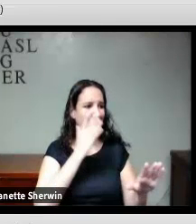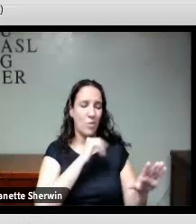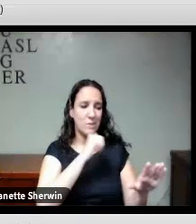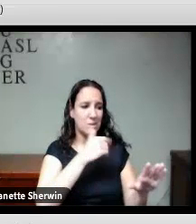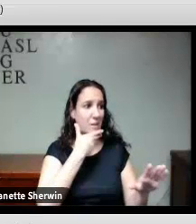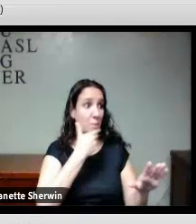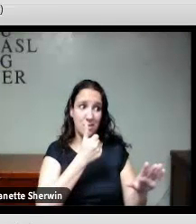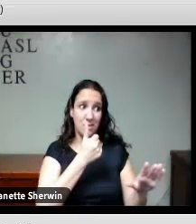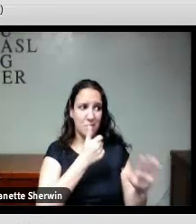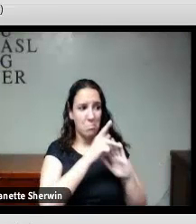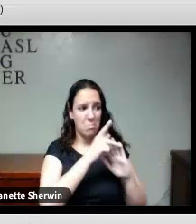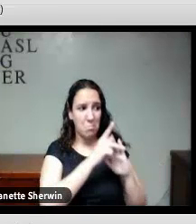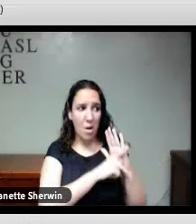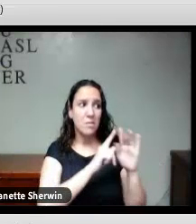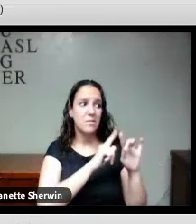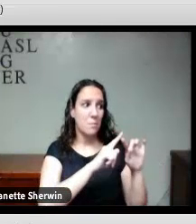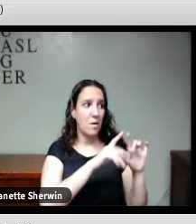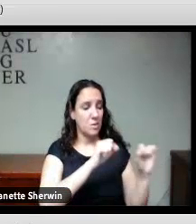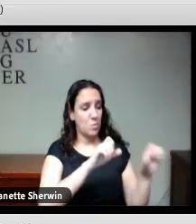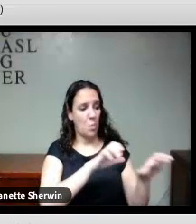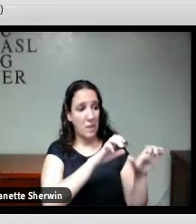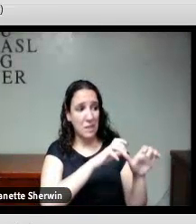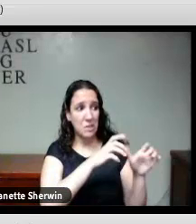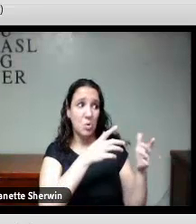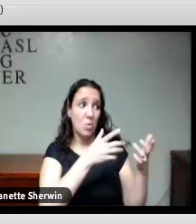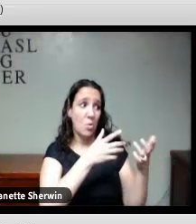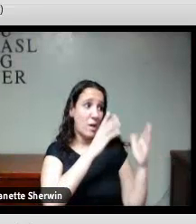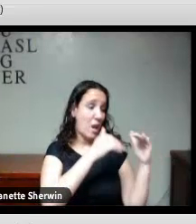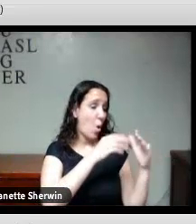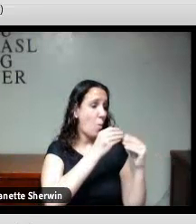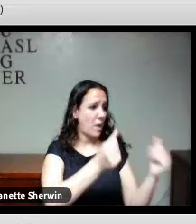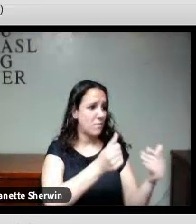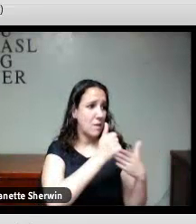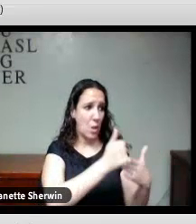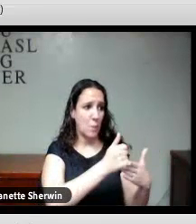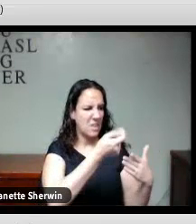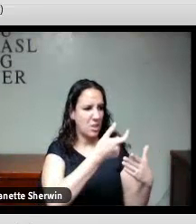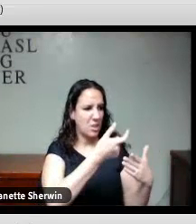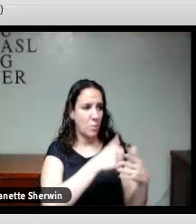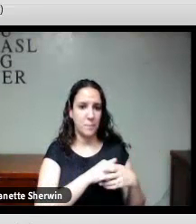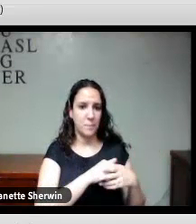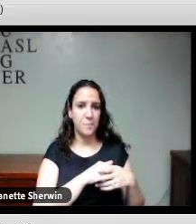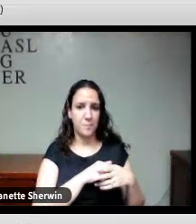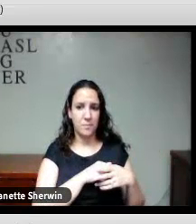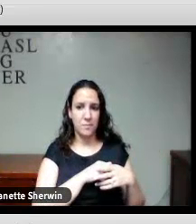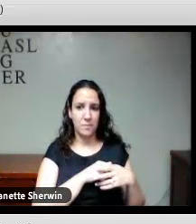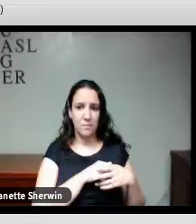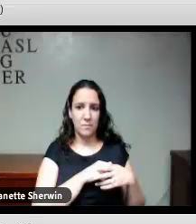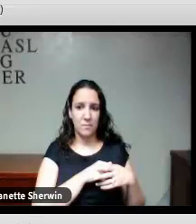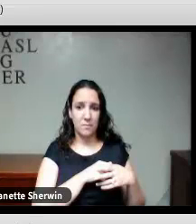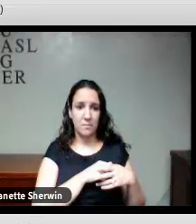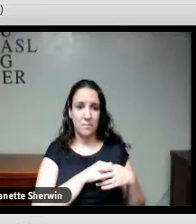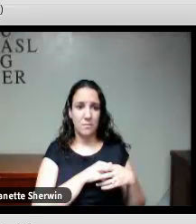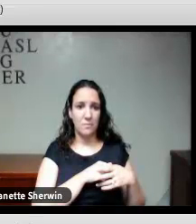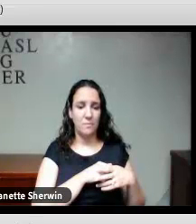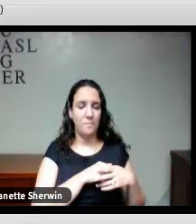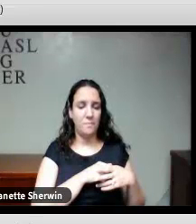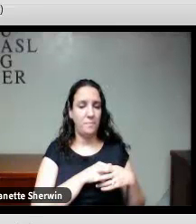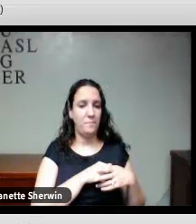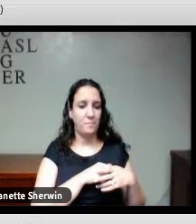patrons, but I appreciate your understanding. And that softens that blow a little bit, doesn't it? If you're sincere about it. And certainly if they've shown